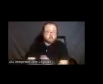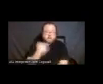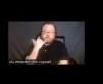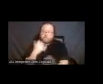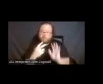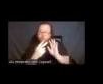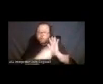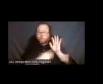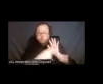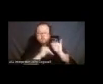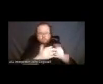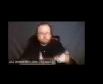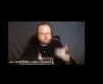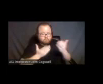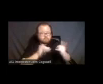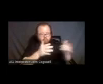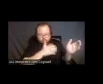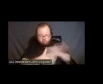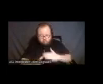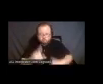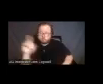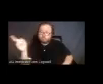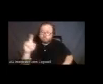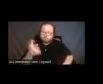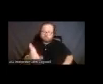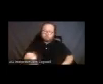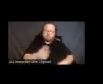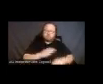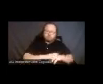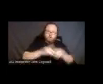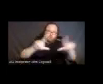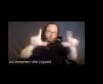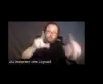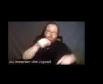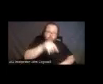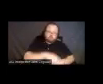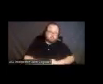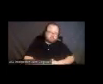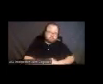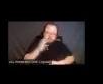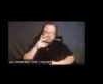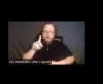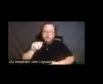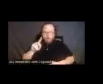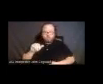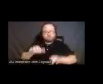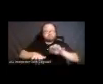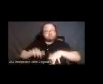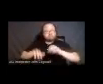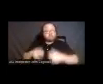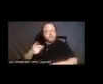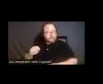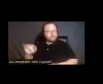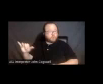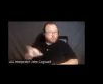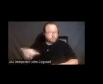that proposal and that plan, it's located there on the screen, and it looks like Dakota just put it into the chat.